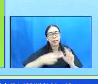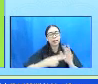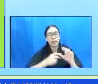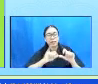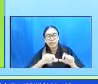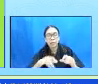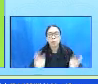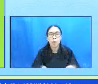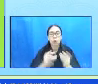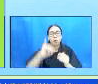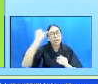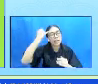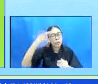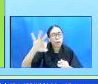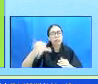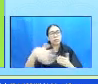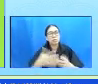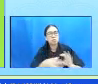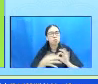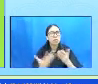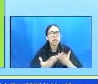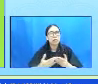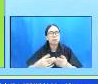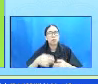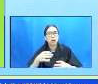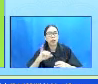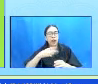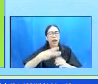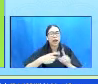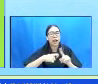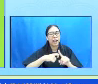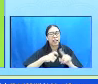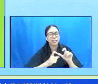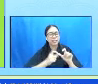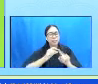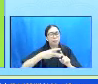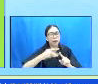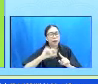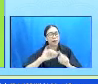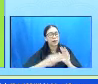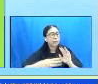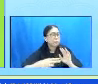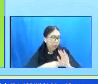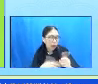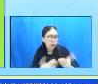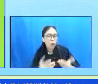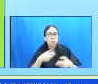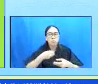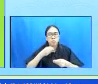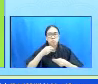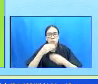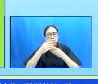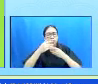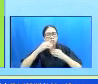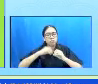those realities so that we can rebalance the picture of the policy when it is, look against